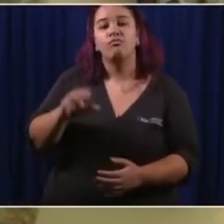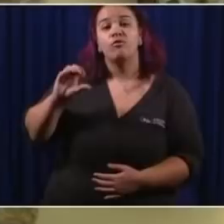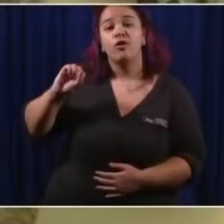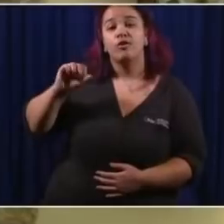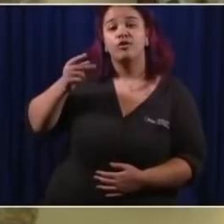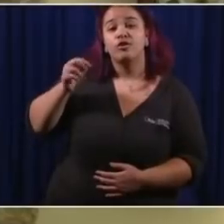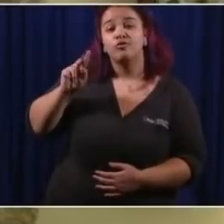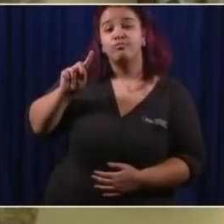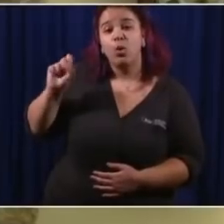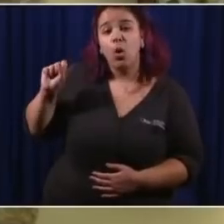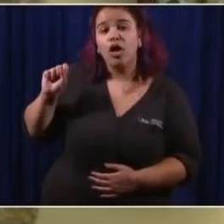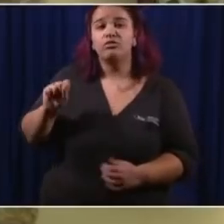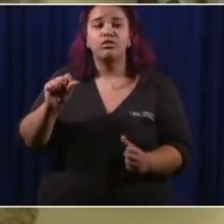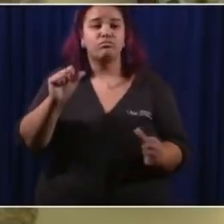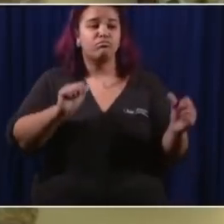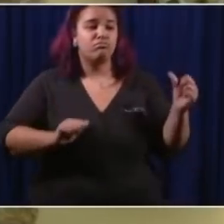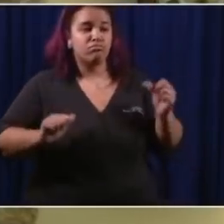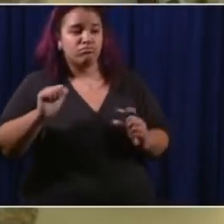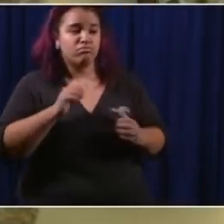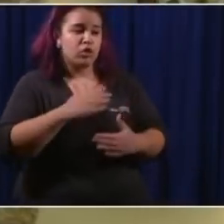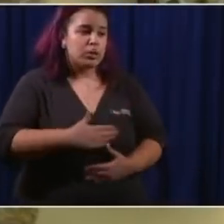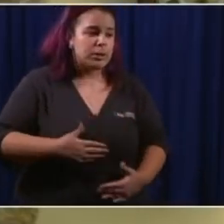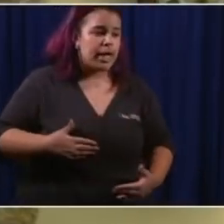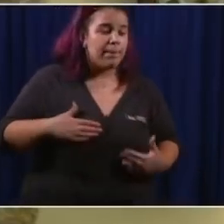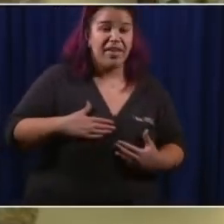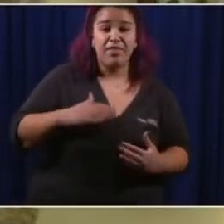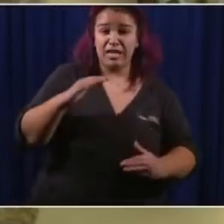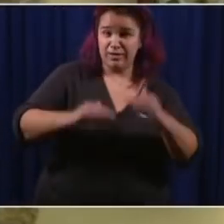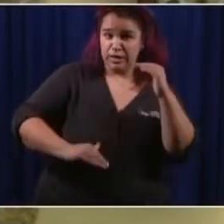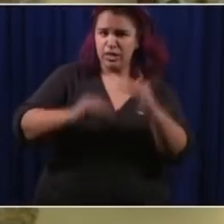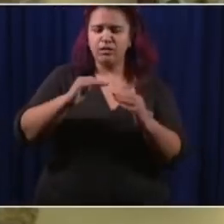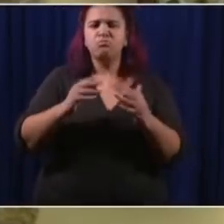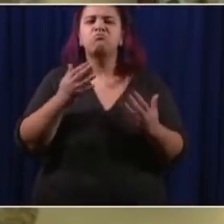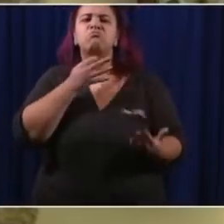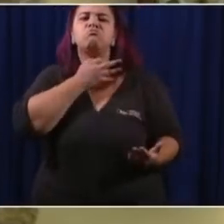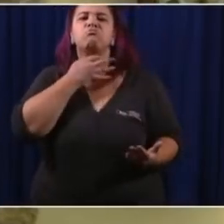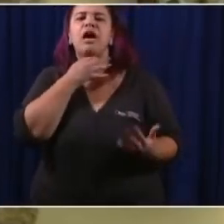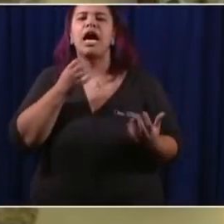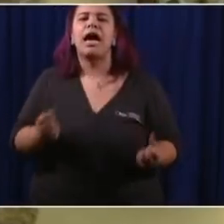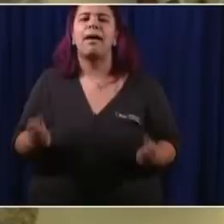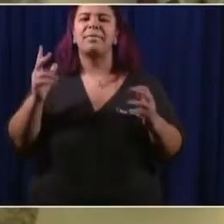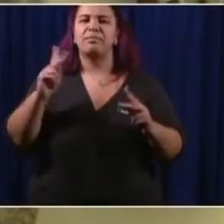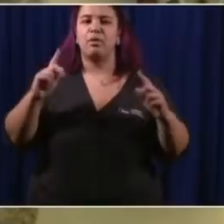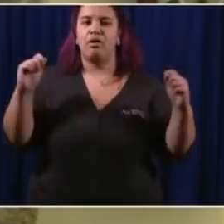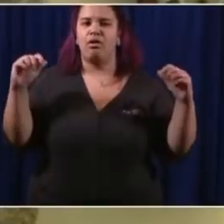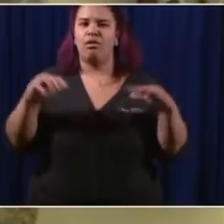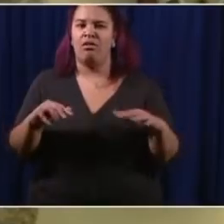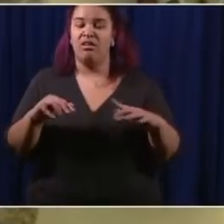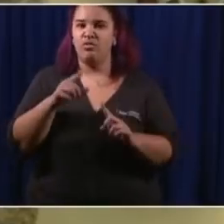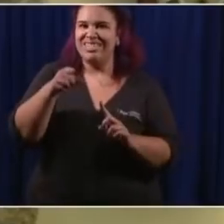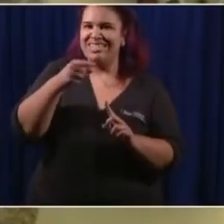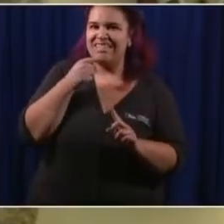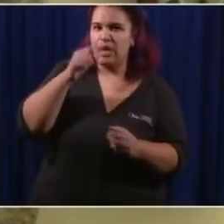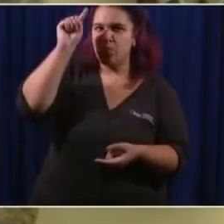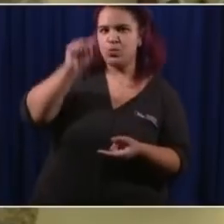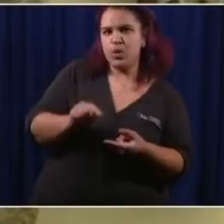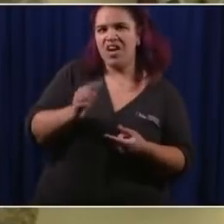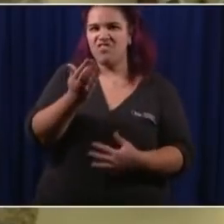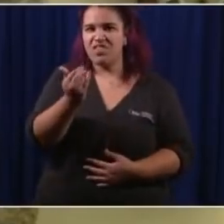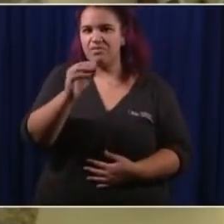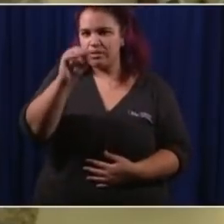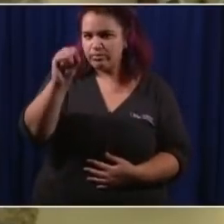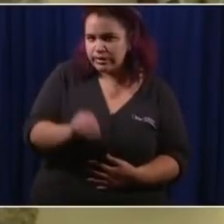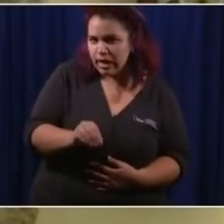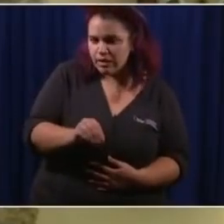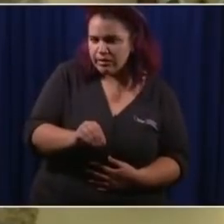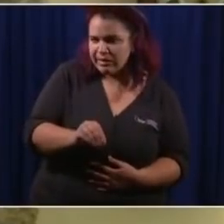entertainment facilities. Performing arts and sports places are 15%. Some of the